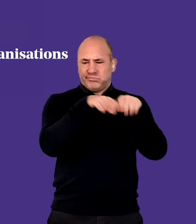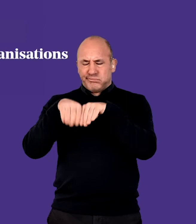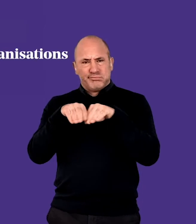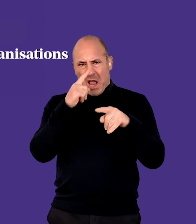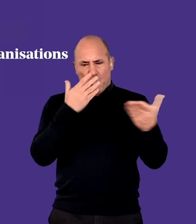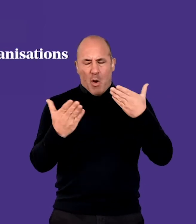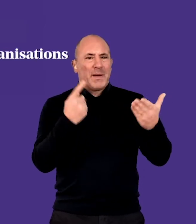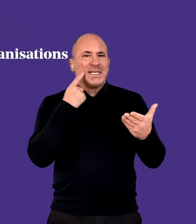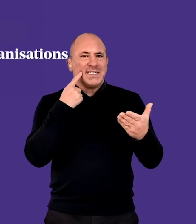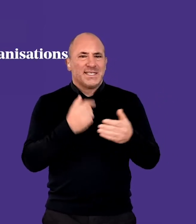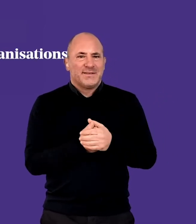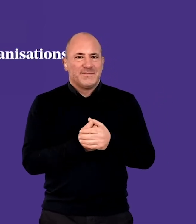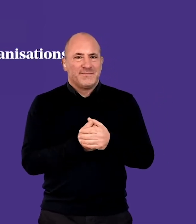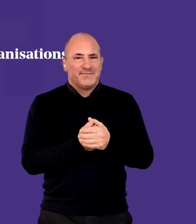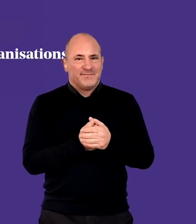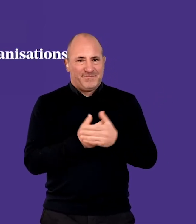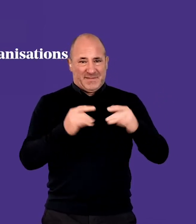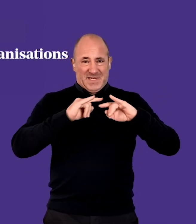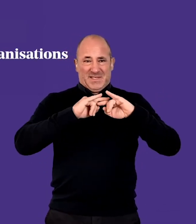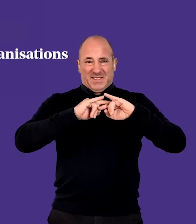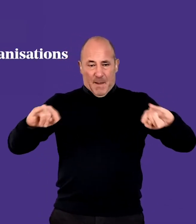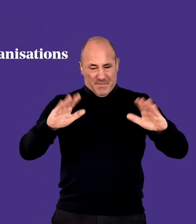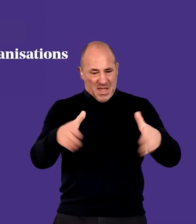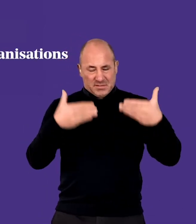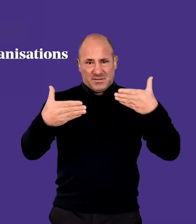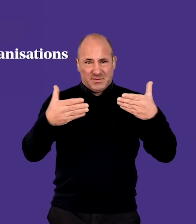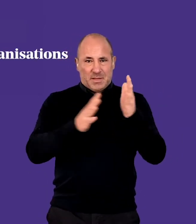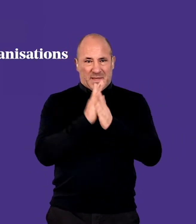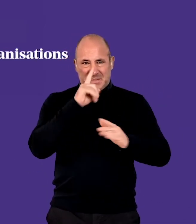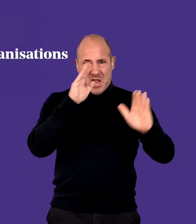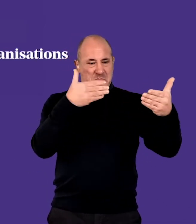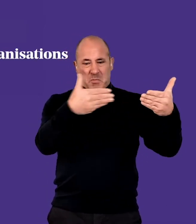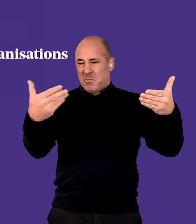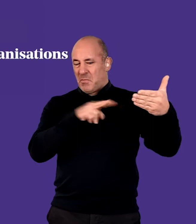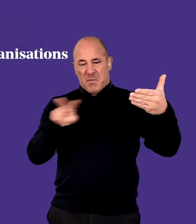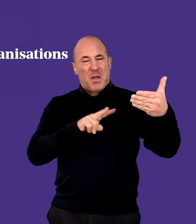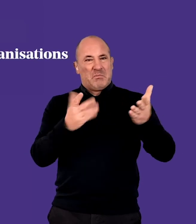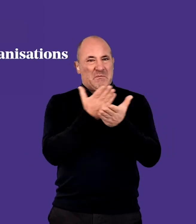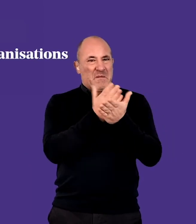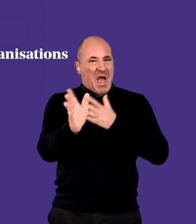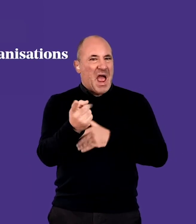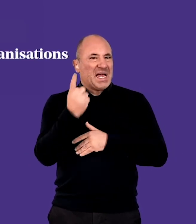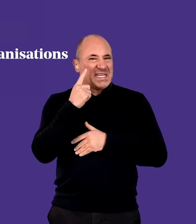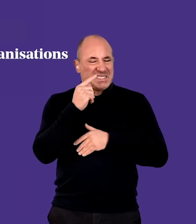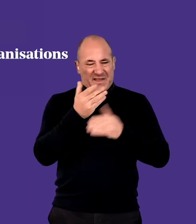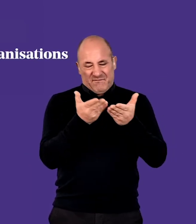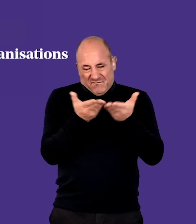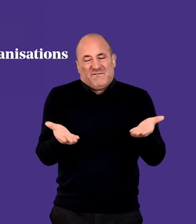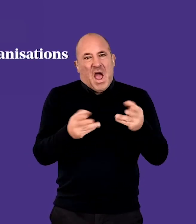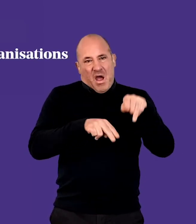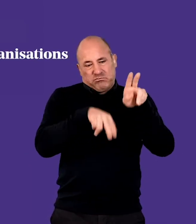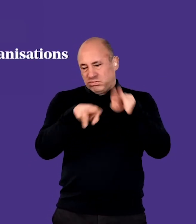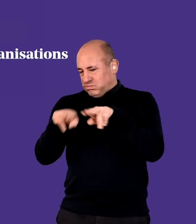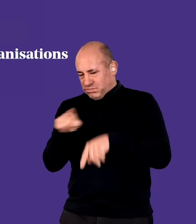part of National Portfolio applications is consistent and comparable. The template allows us to ensure that we